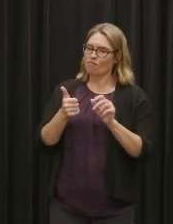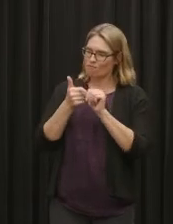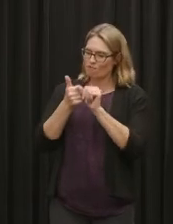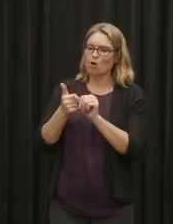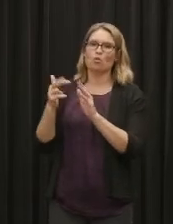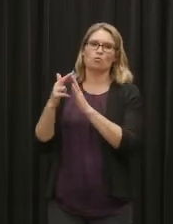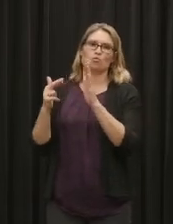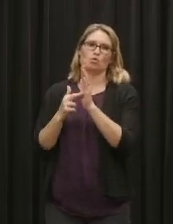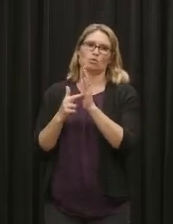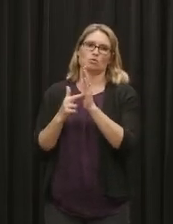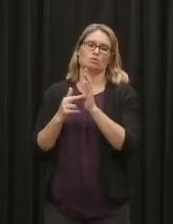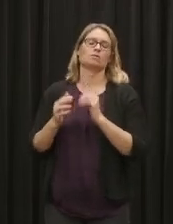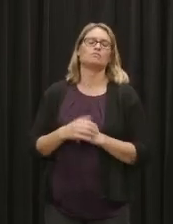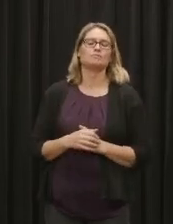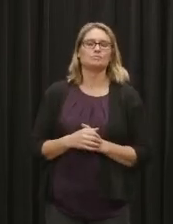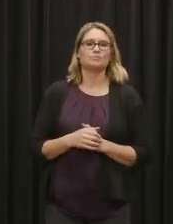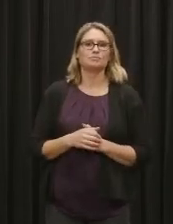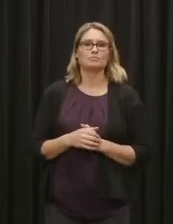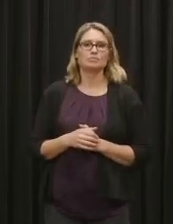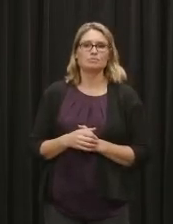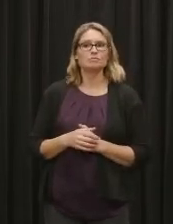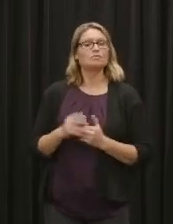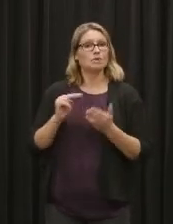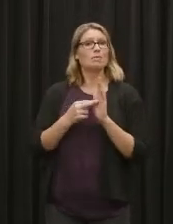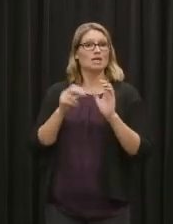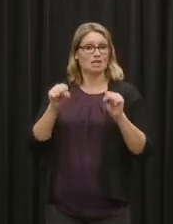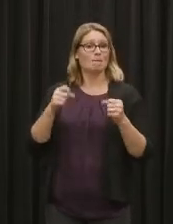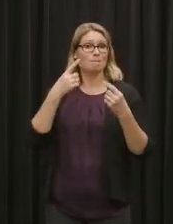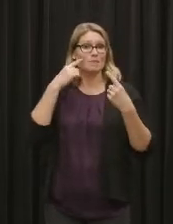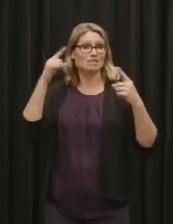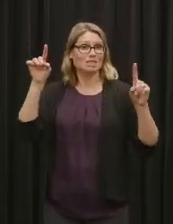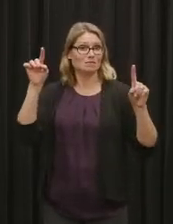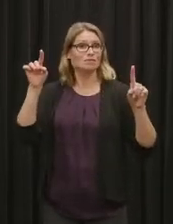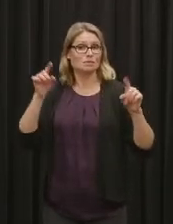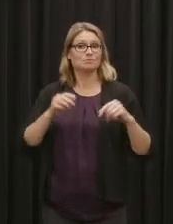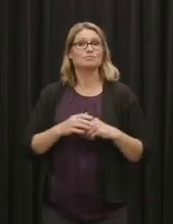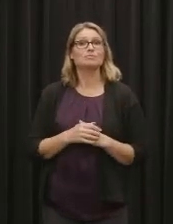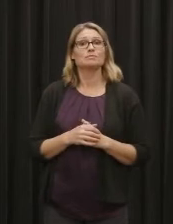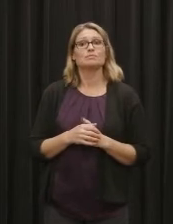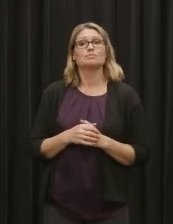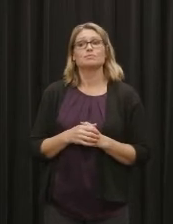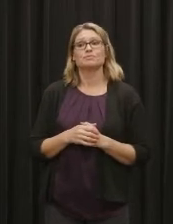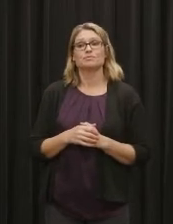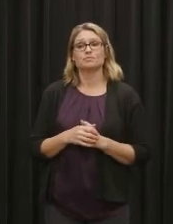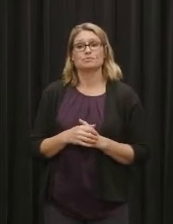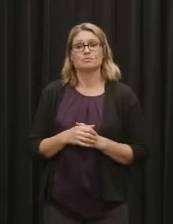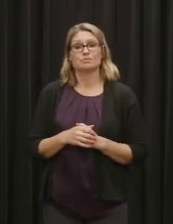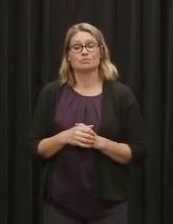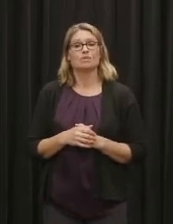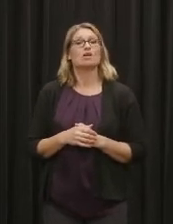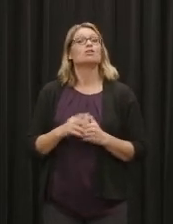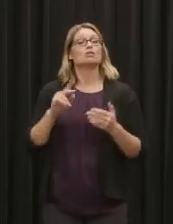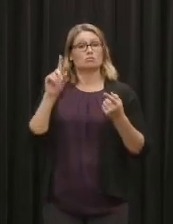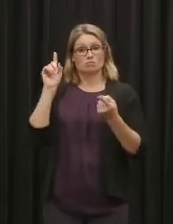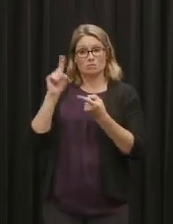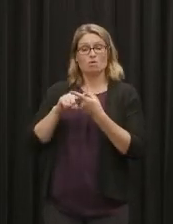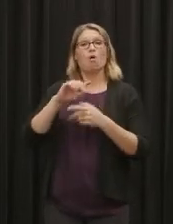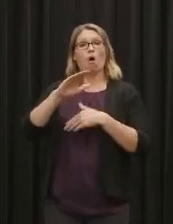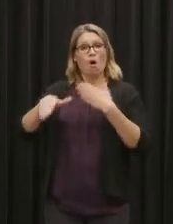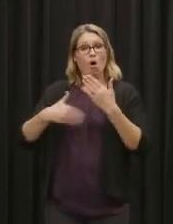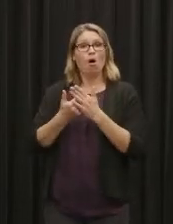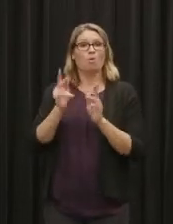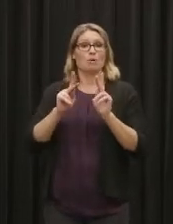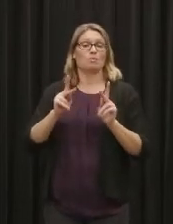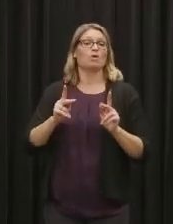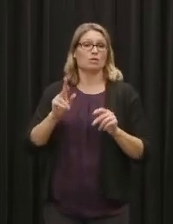safe campaign, and that successfully completed, which it will be, all New Brunswickers can quickly